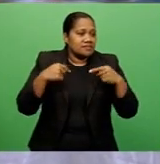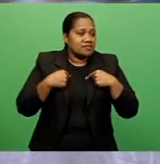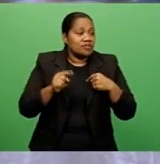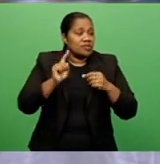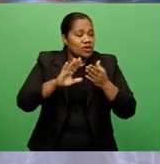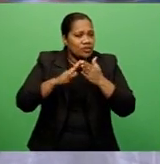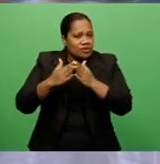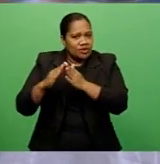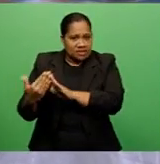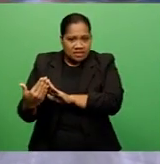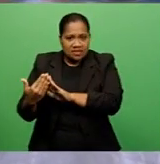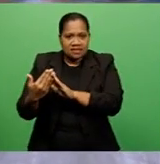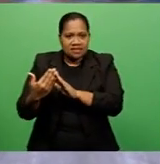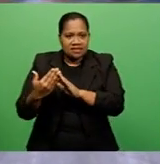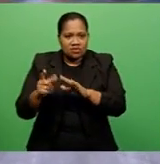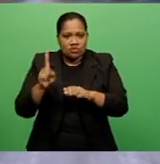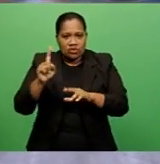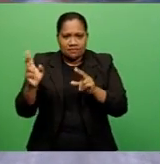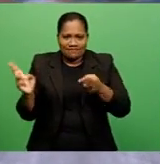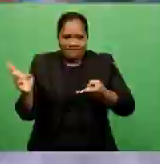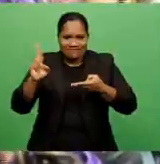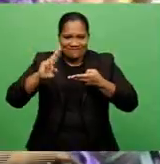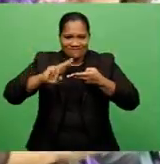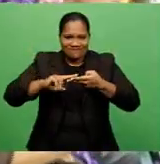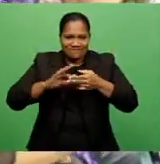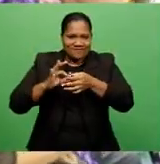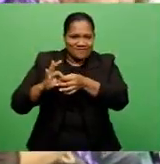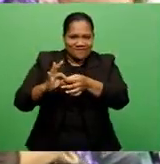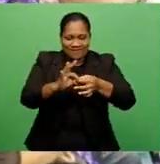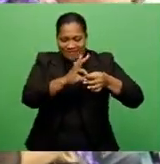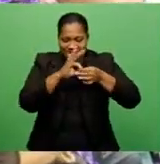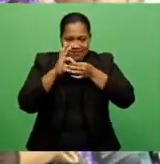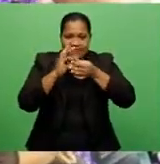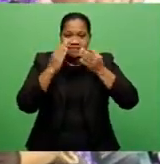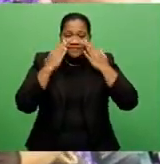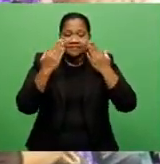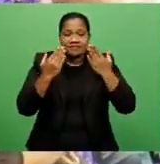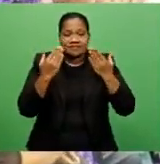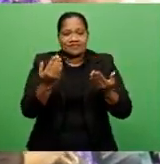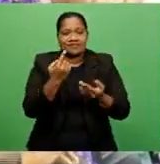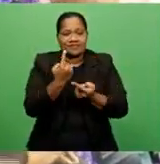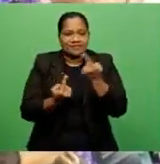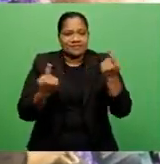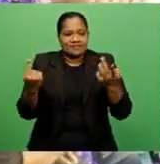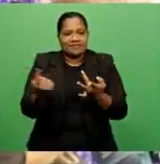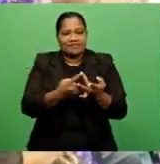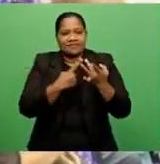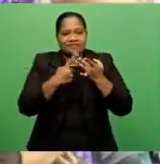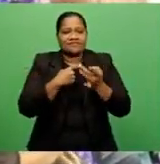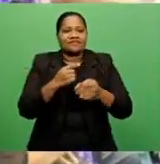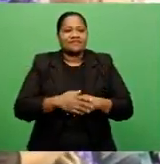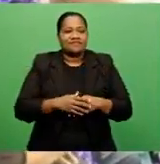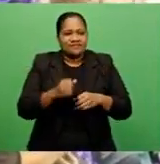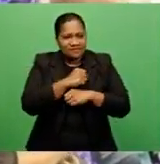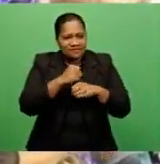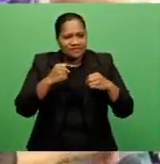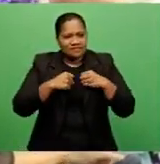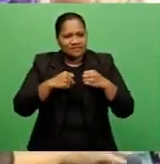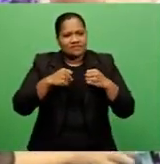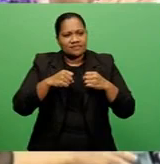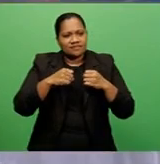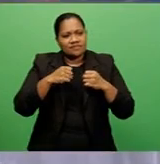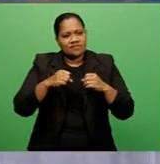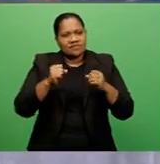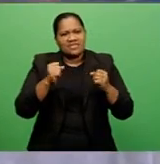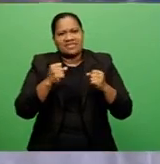brought together to appreciate each other, to help each other recover from storms or sickness and to